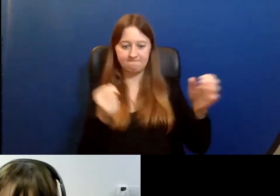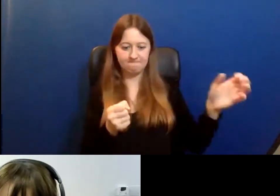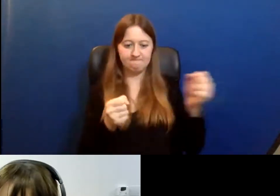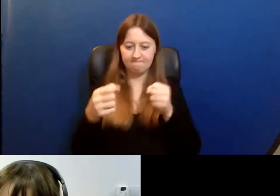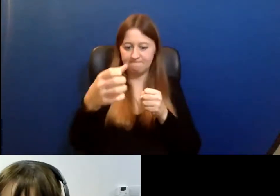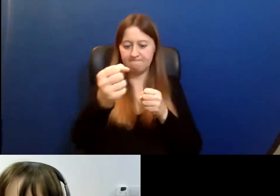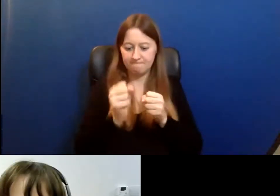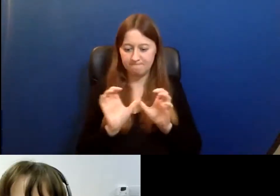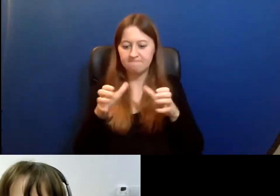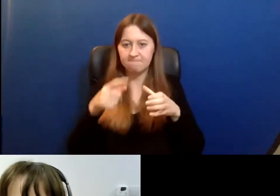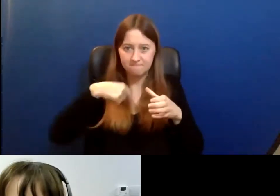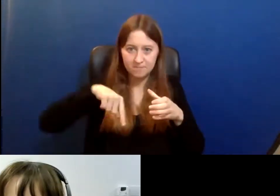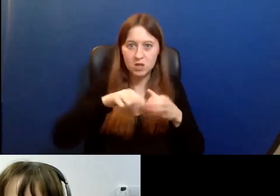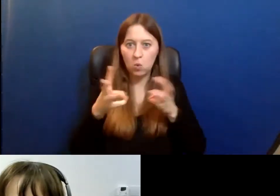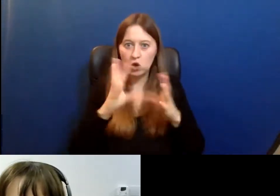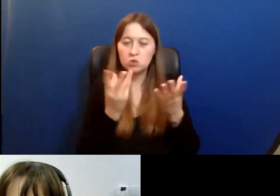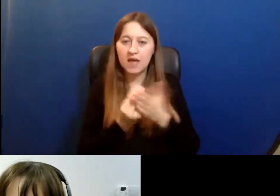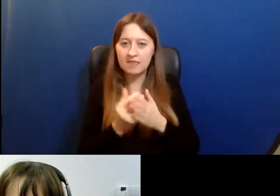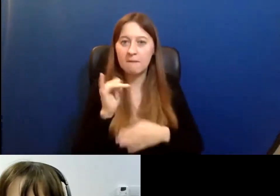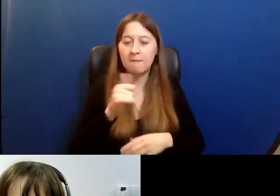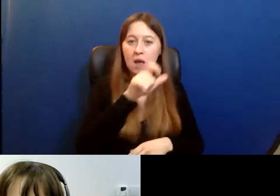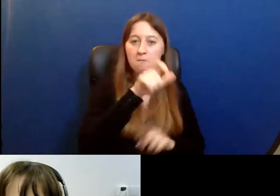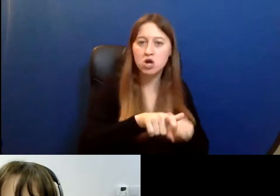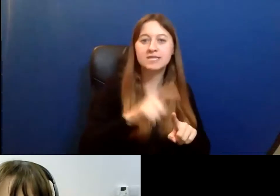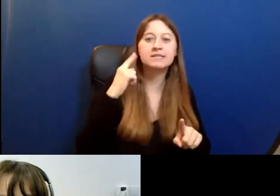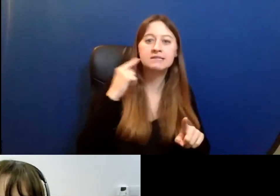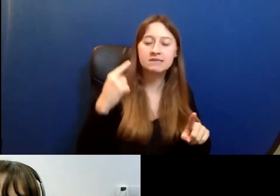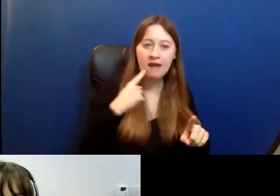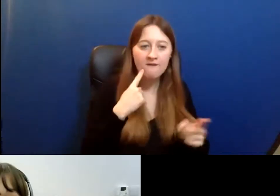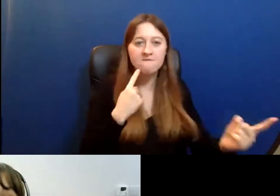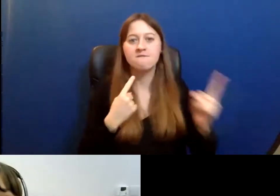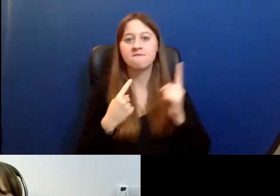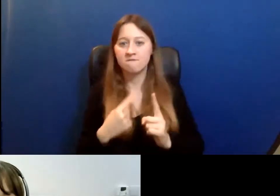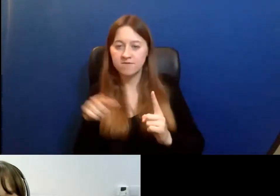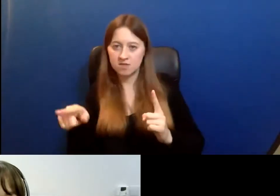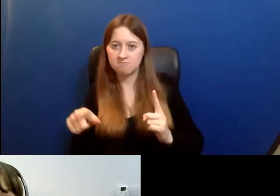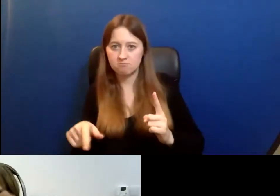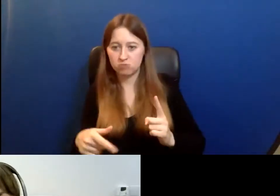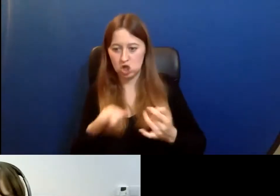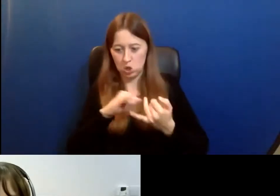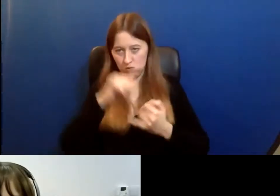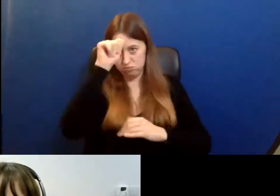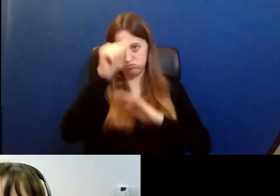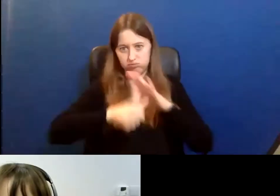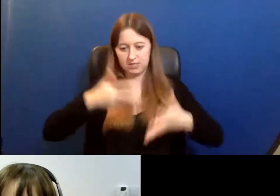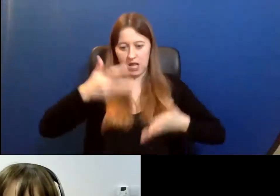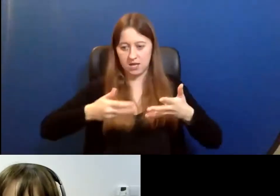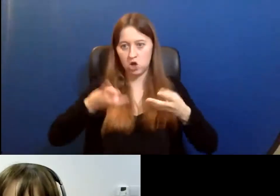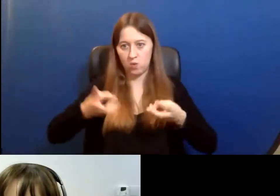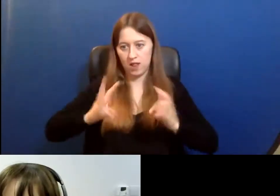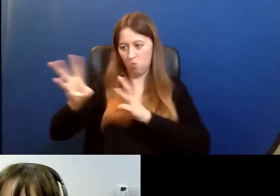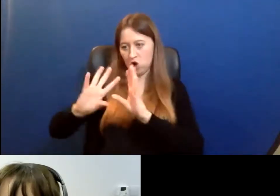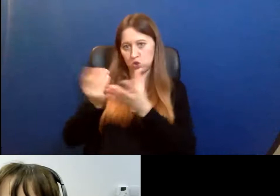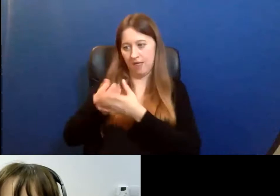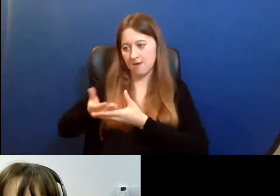who's deaf and a fluent user in sign language, and that they would work in tandem to try and ascertain where a